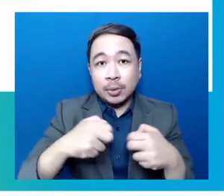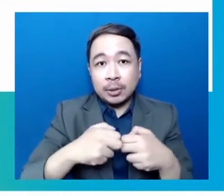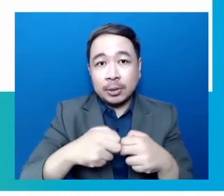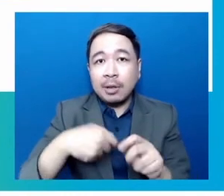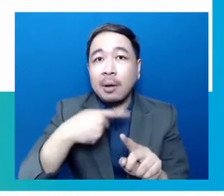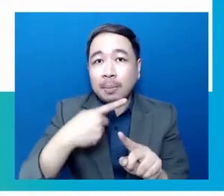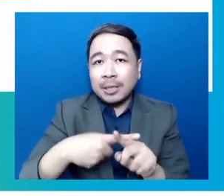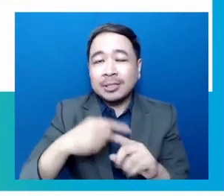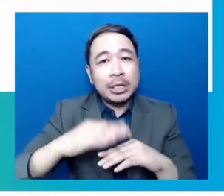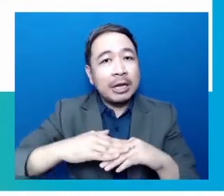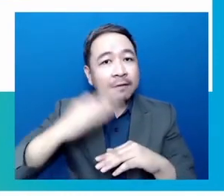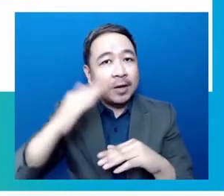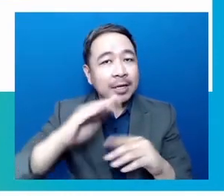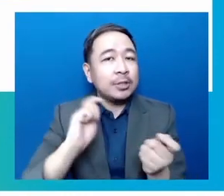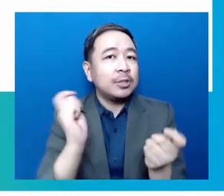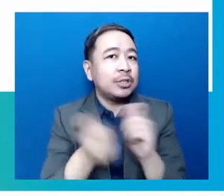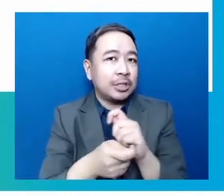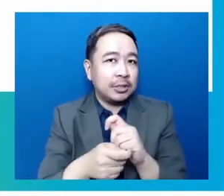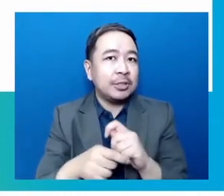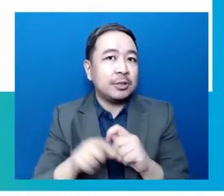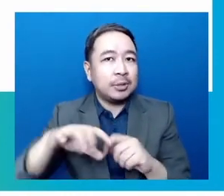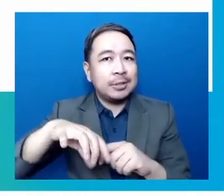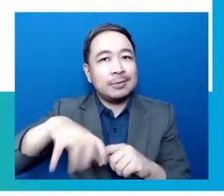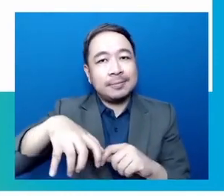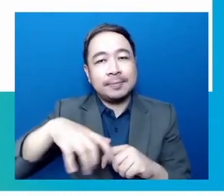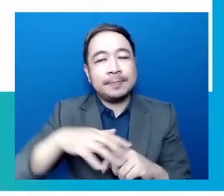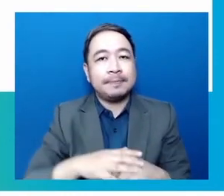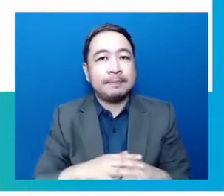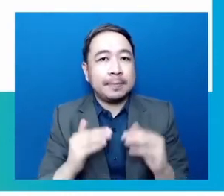grid. Thank you very much. Thanks very much,